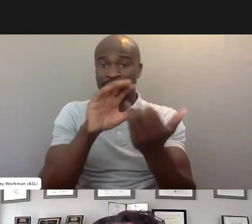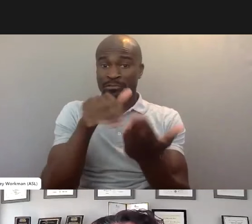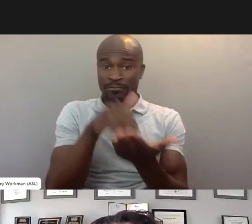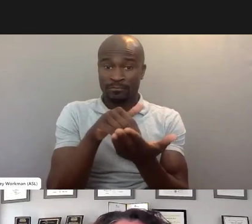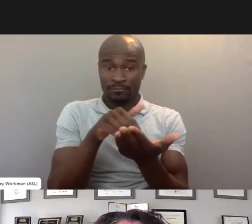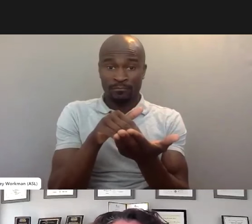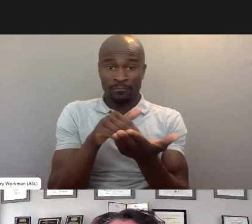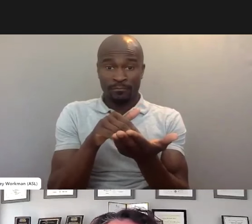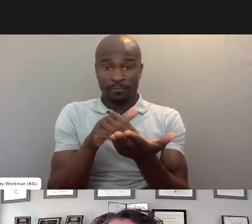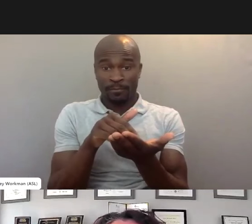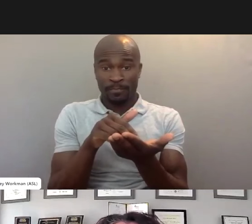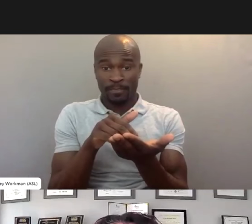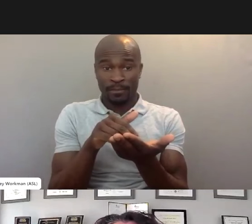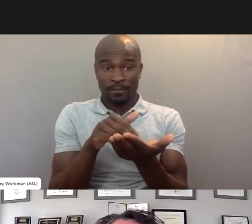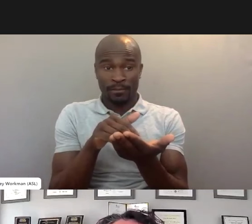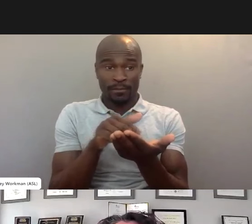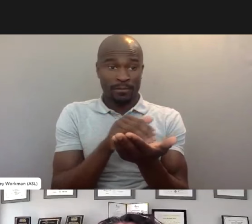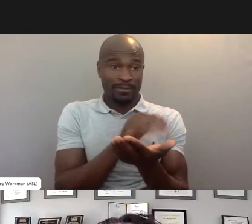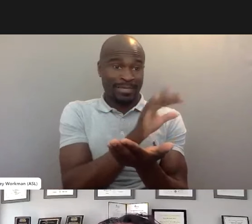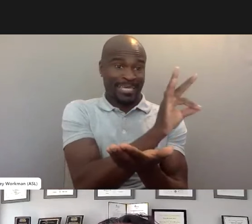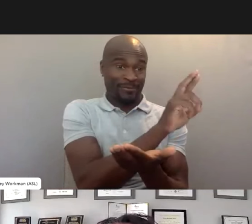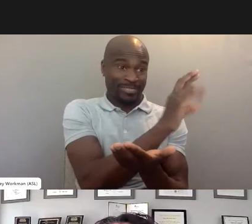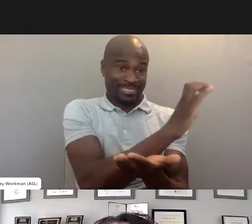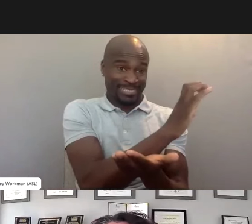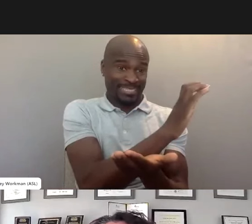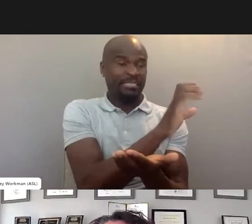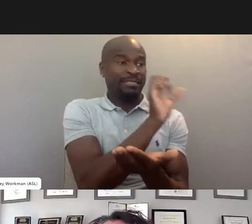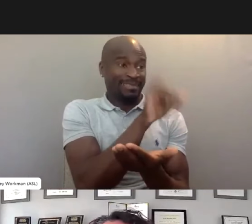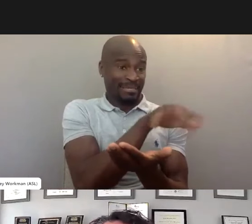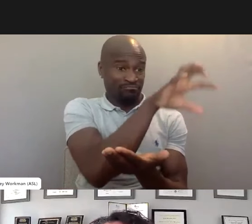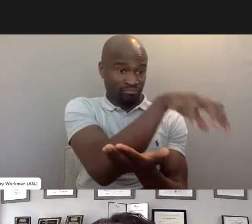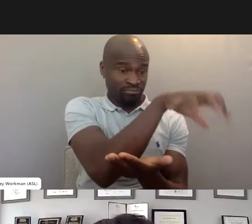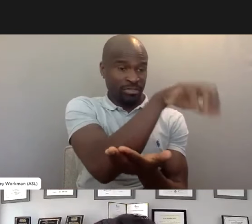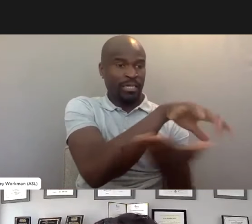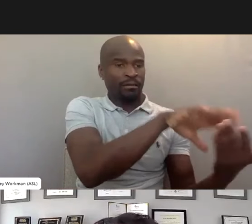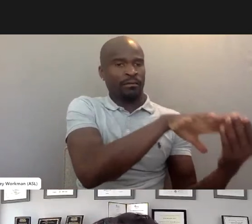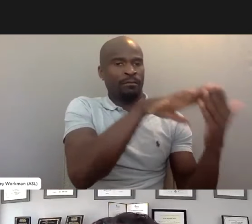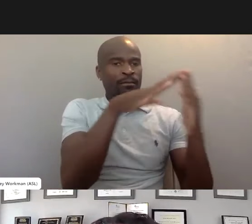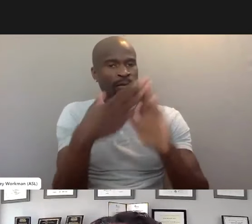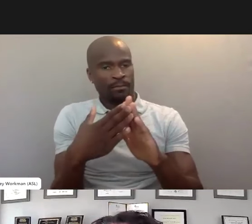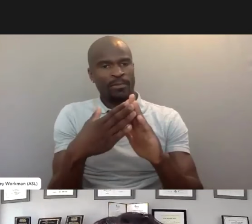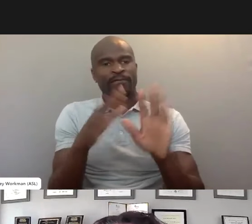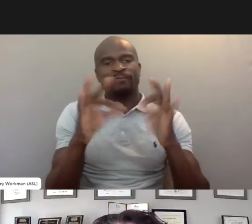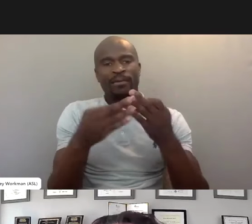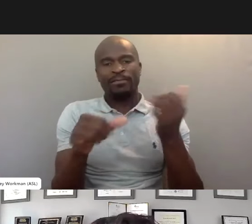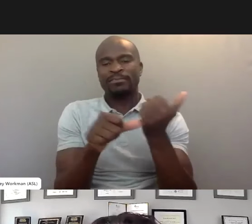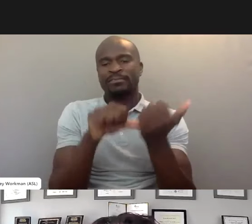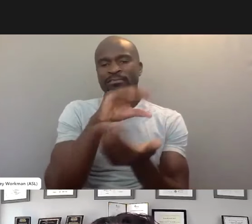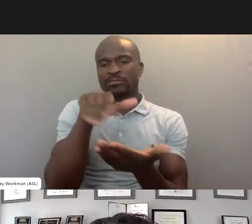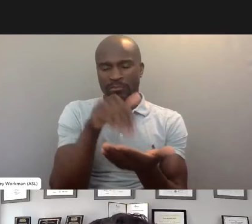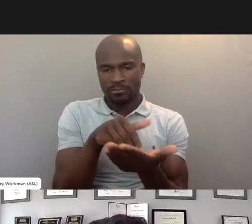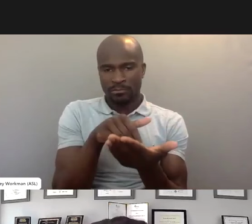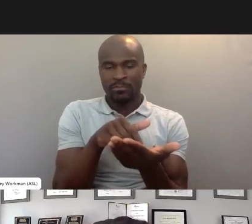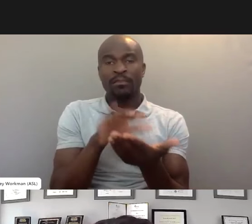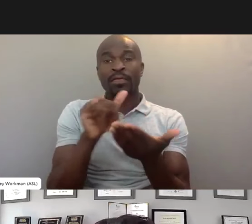Friends and Relatives Center, an FRC, transitions to a family assistance center that can provide some additional